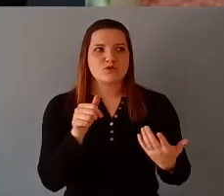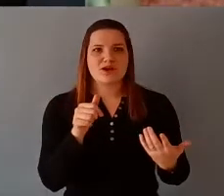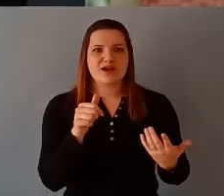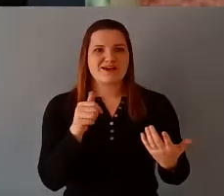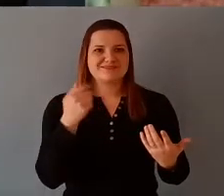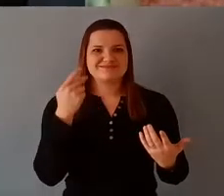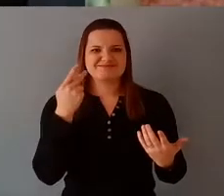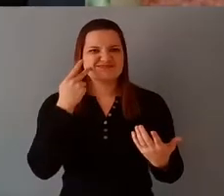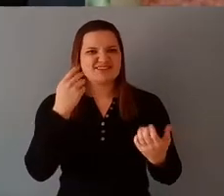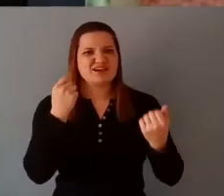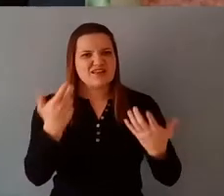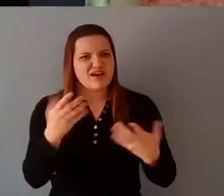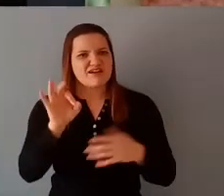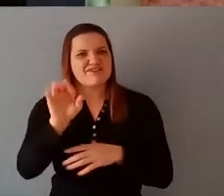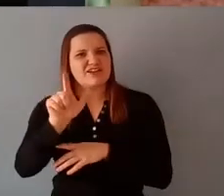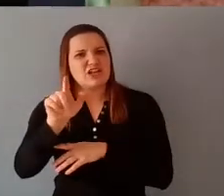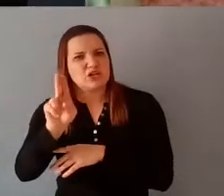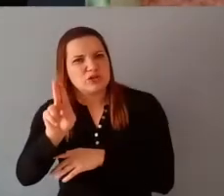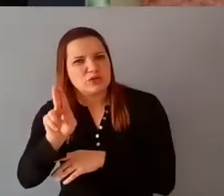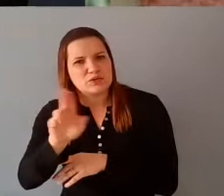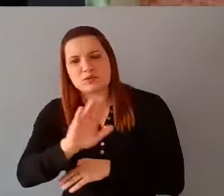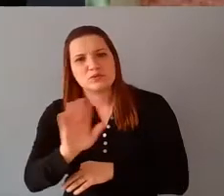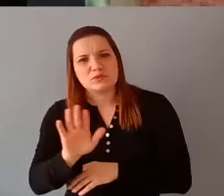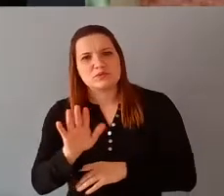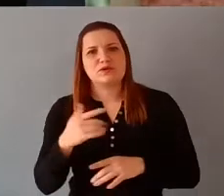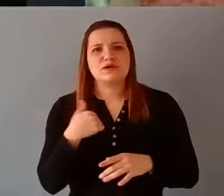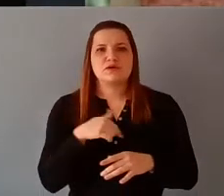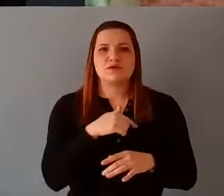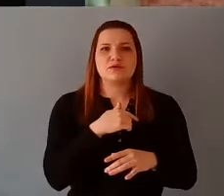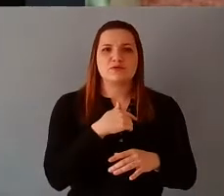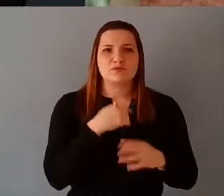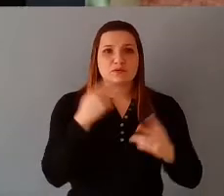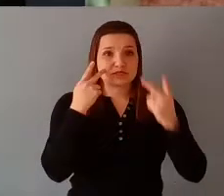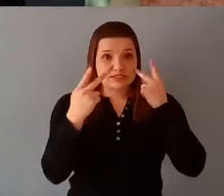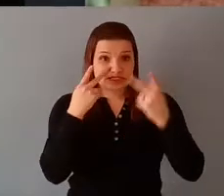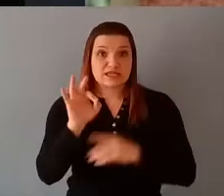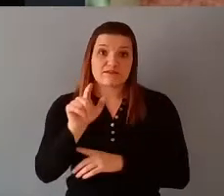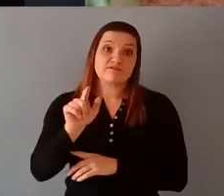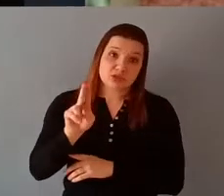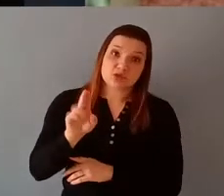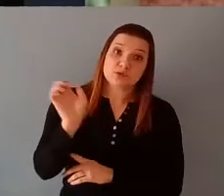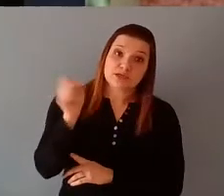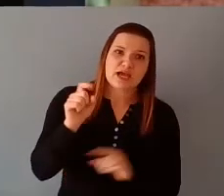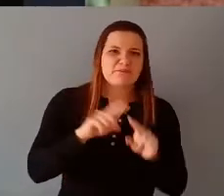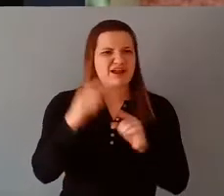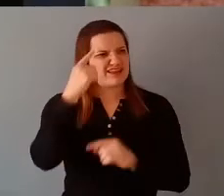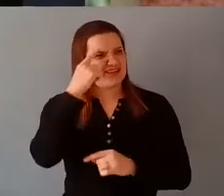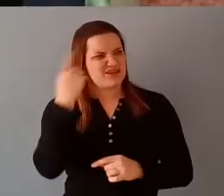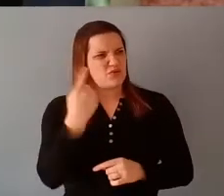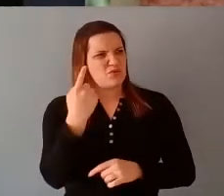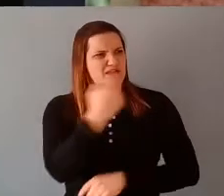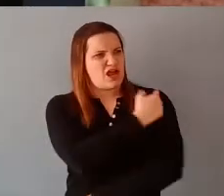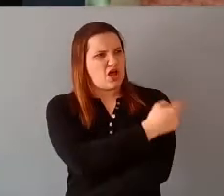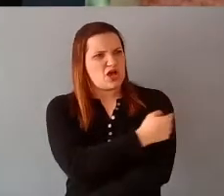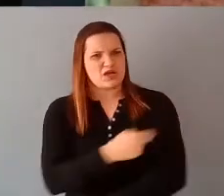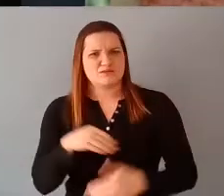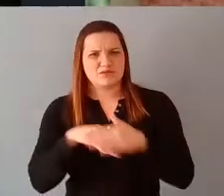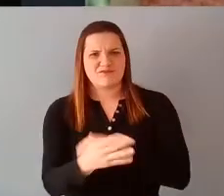the flu. We are seeing flu, but I think we've only had to hospitalize 4